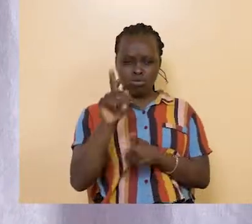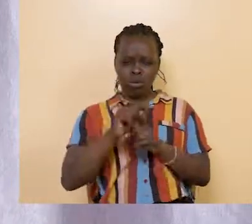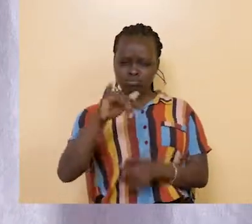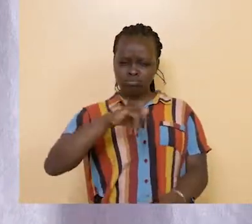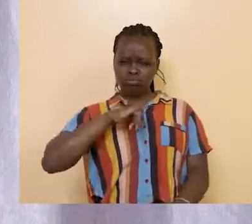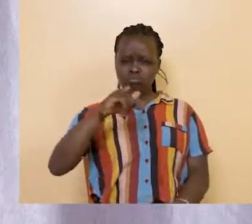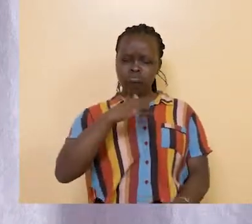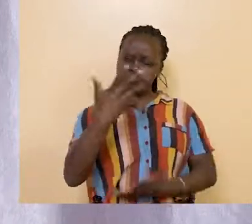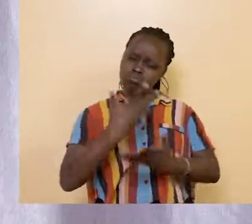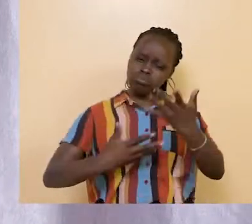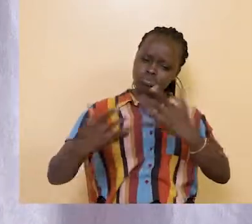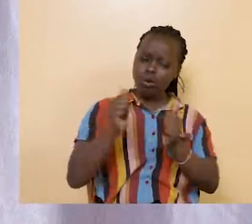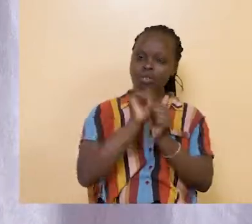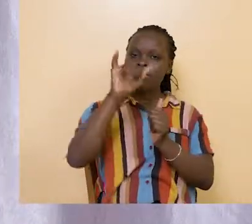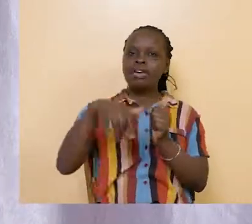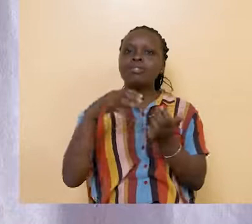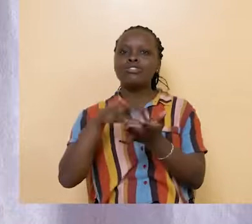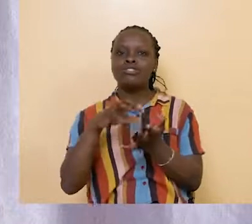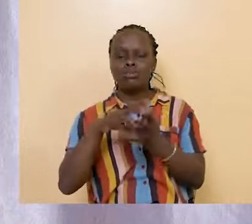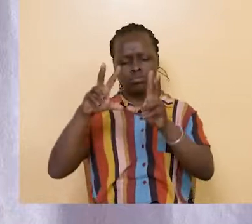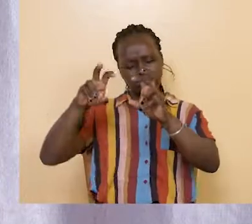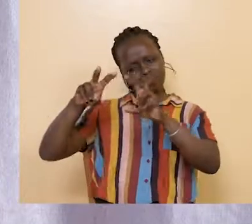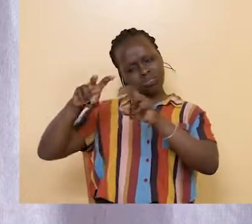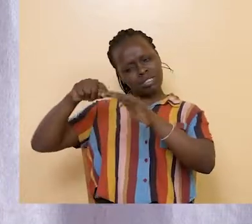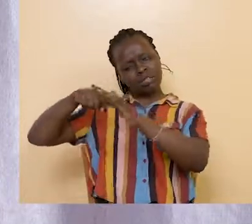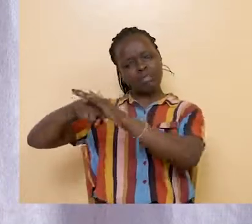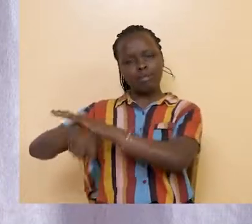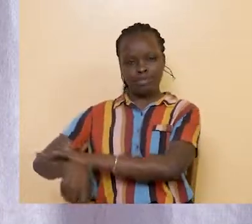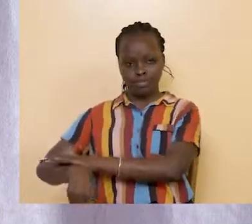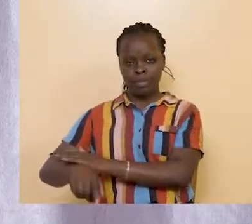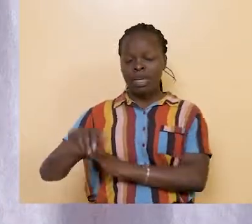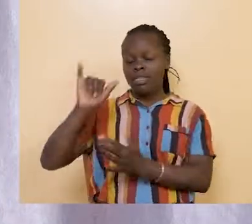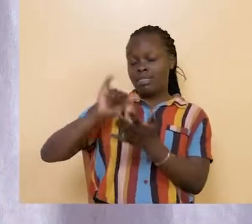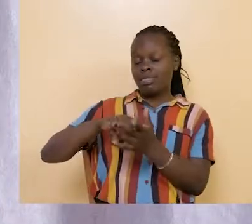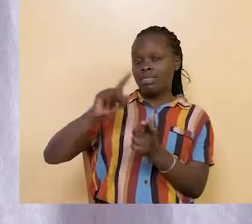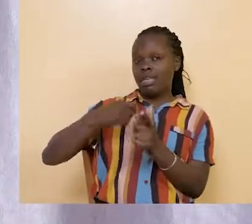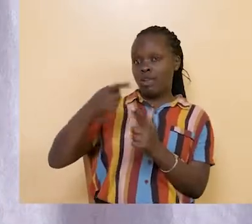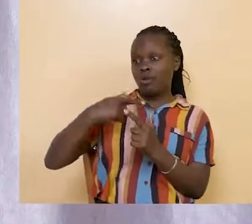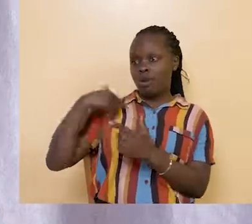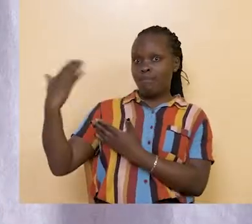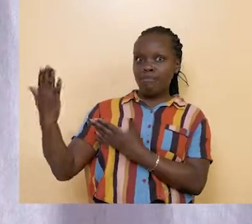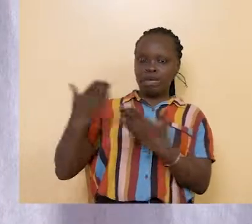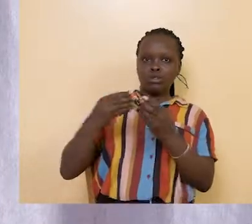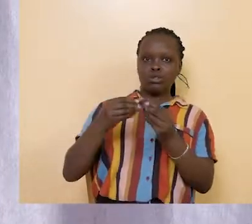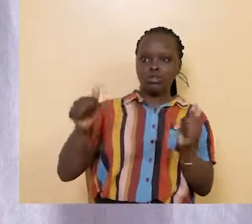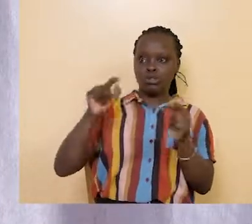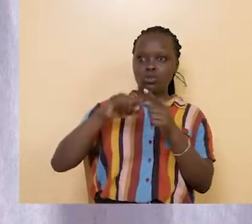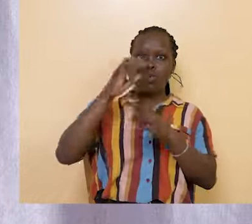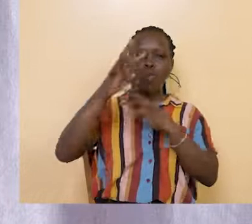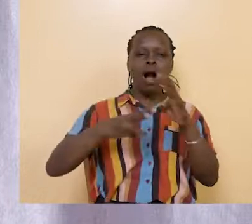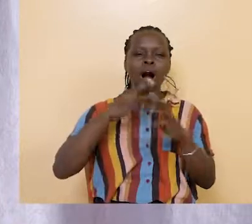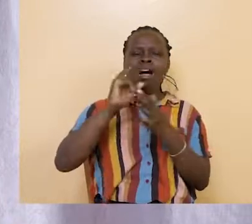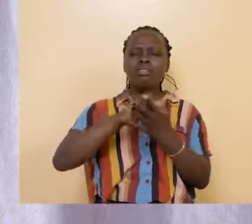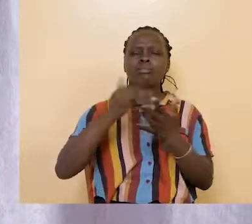I to interact with this issue and to interrogate it on a much deeper level, so that then we are bringing solutions to the world that will